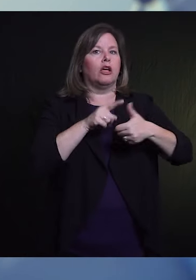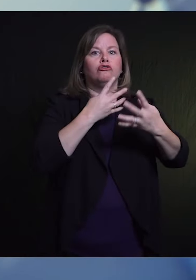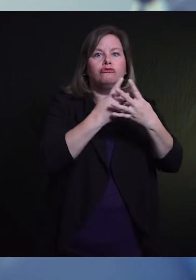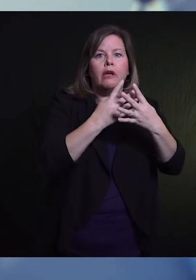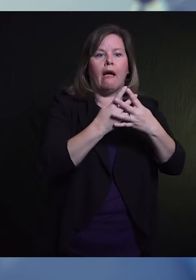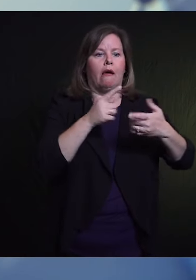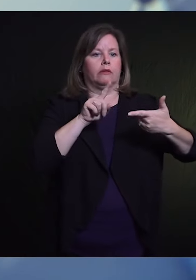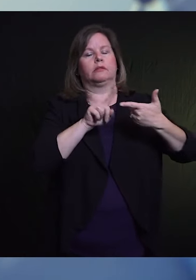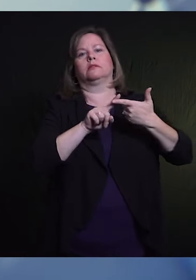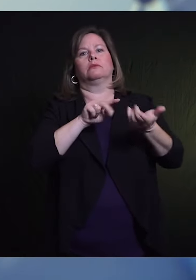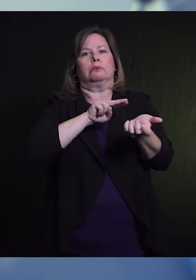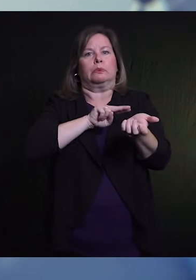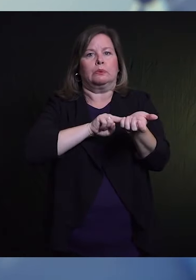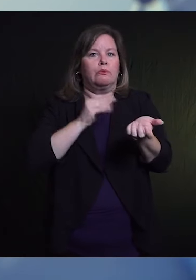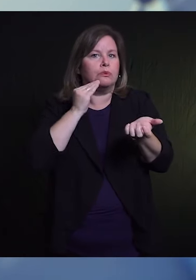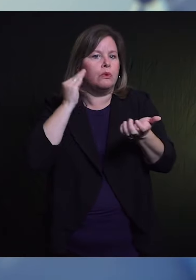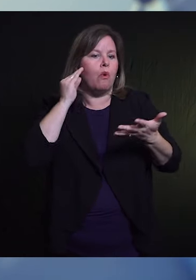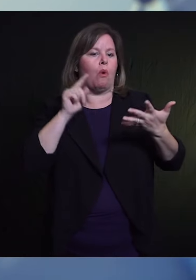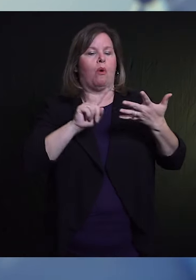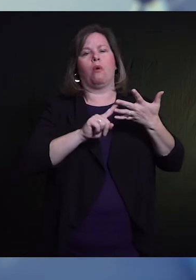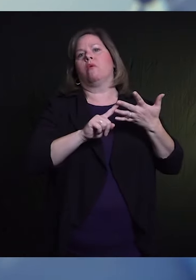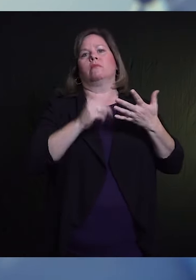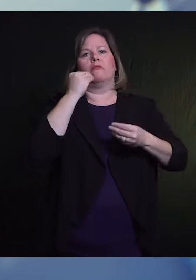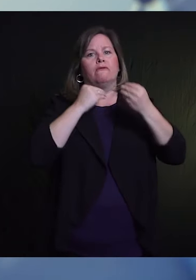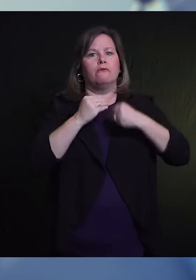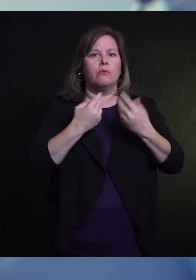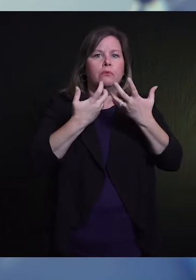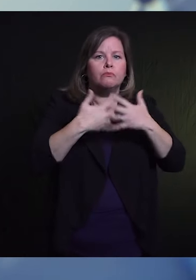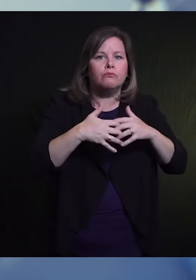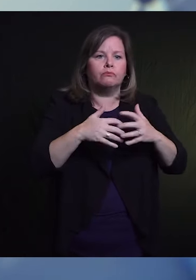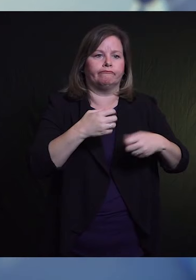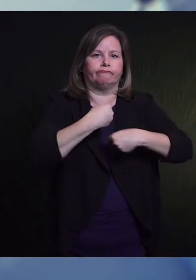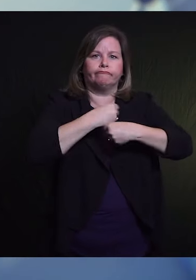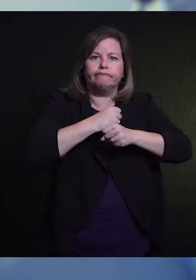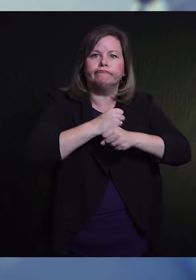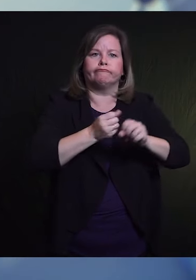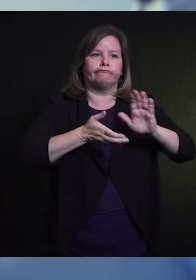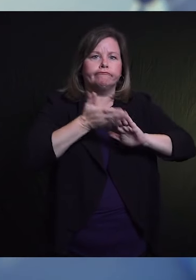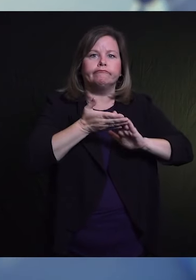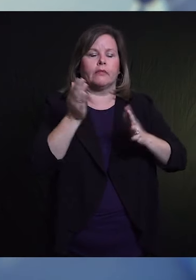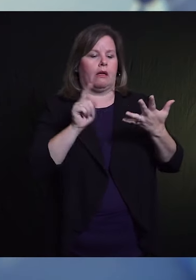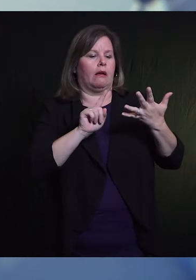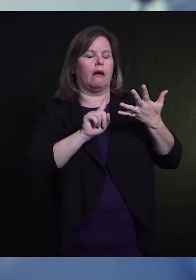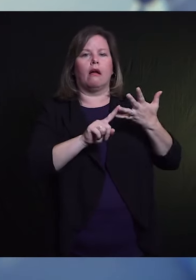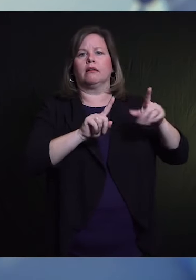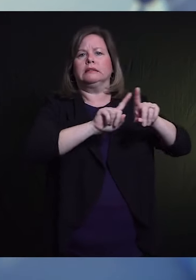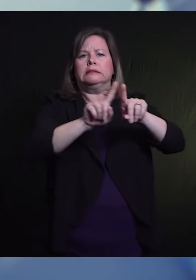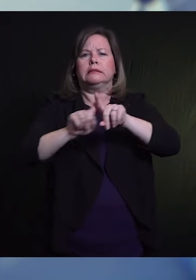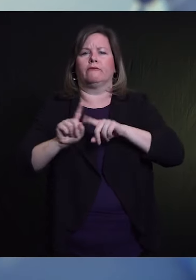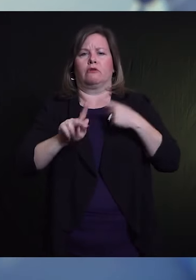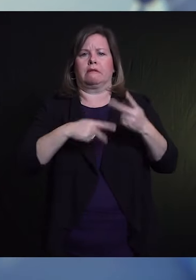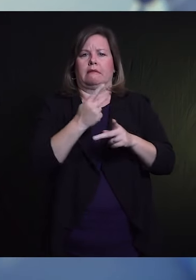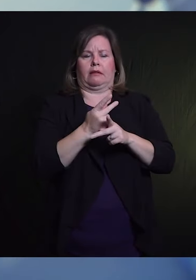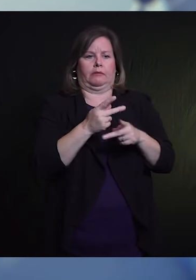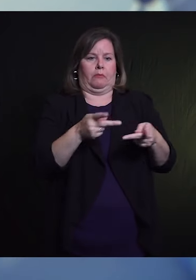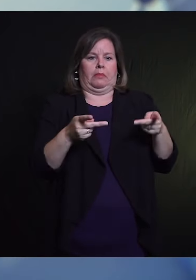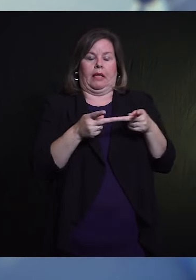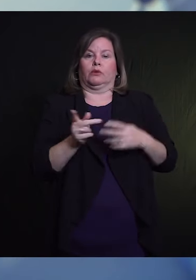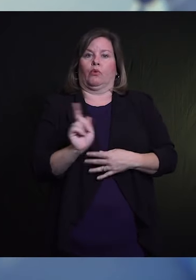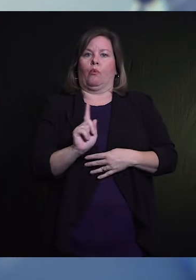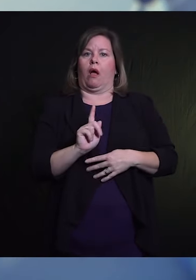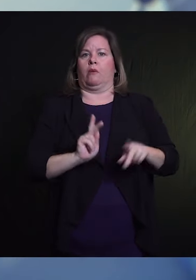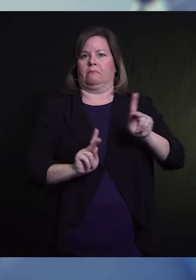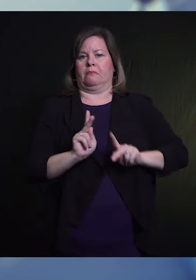living centers, food processing facilities, or any other business where there is continued contact and exposure to